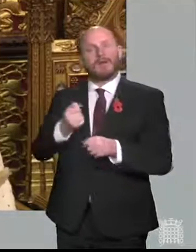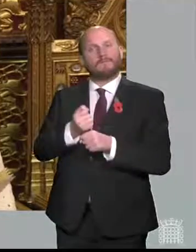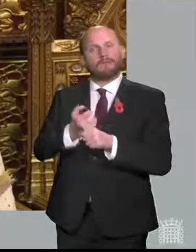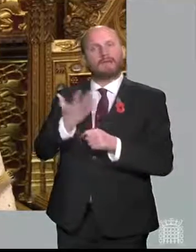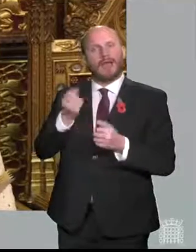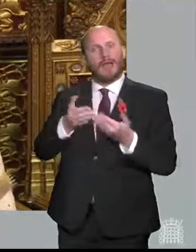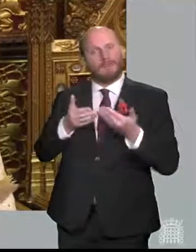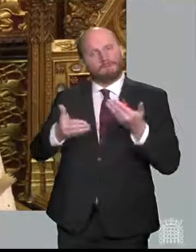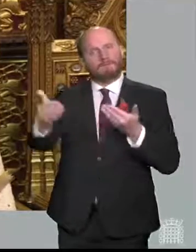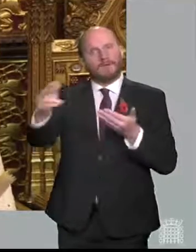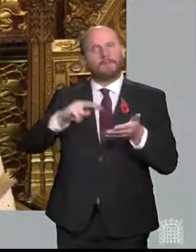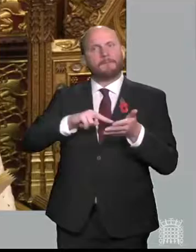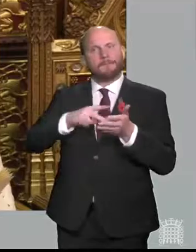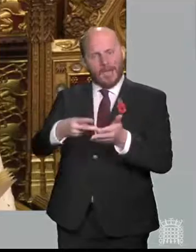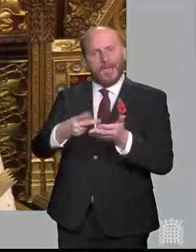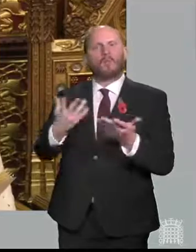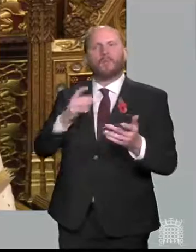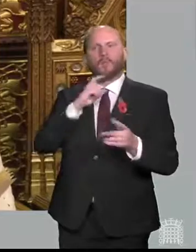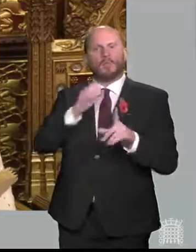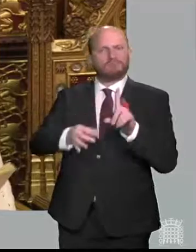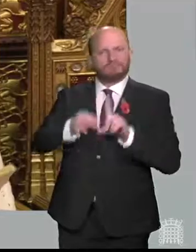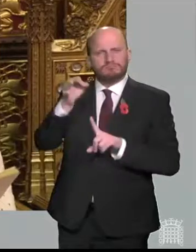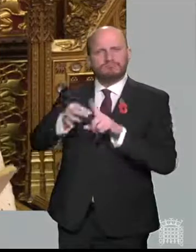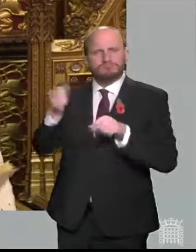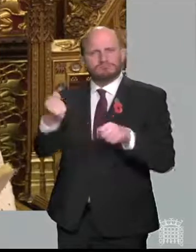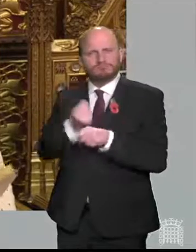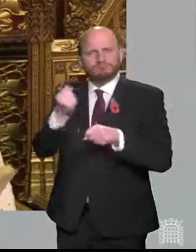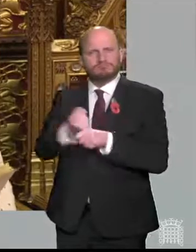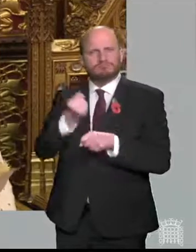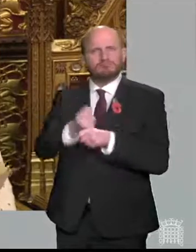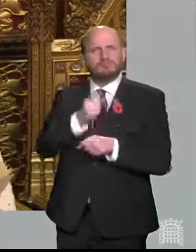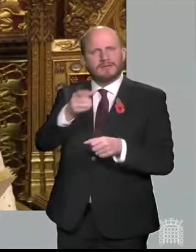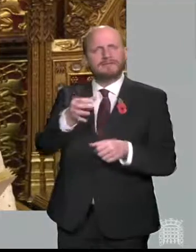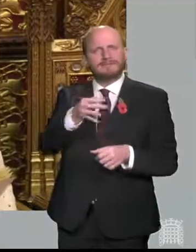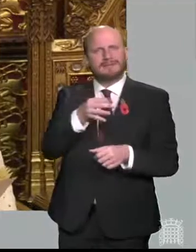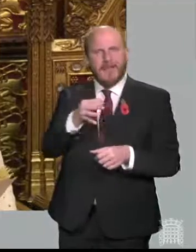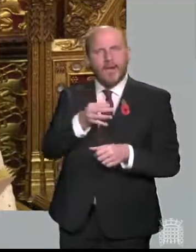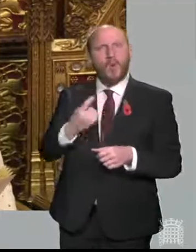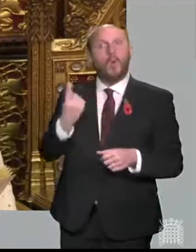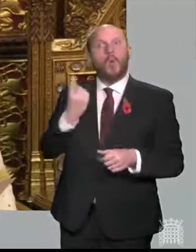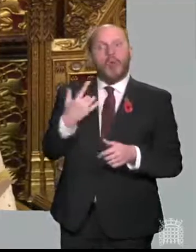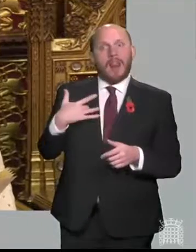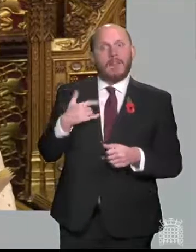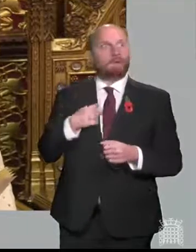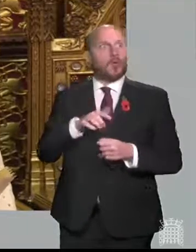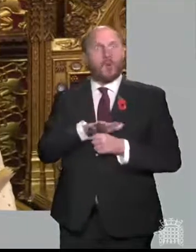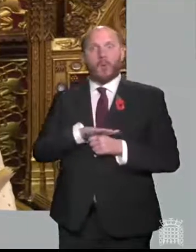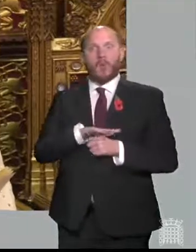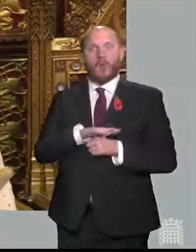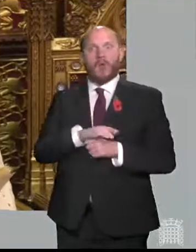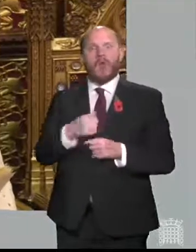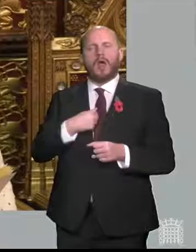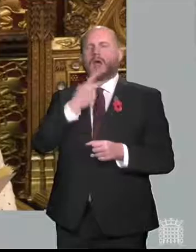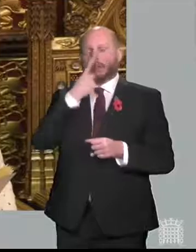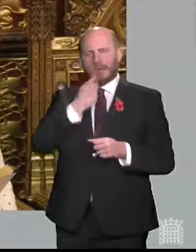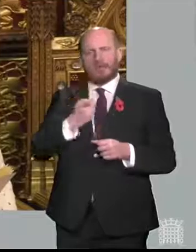plan to regenerate towns and put local people in control of their future.